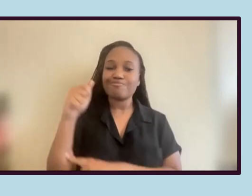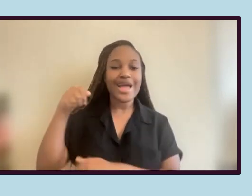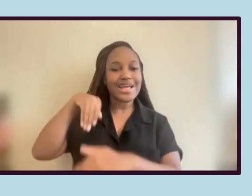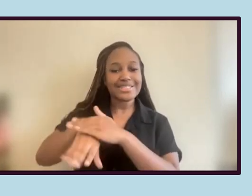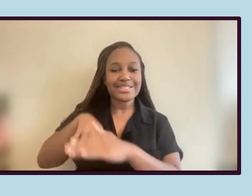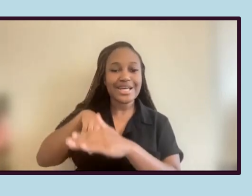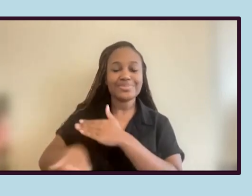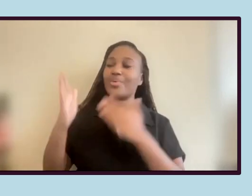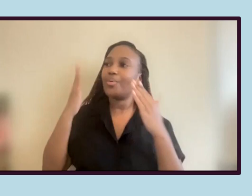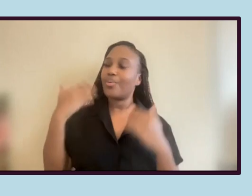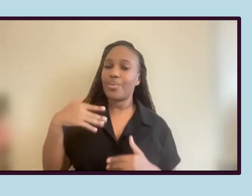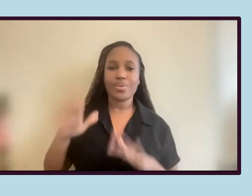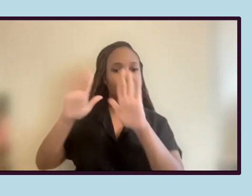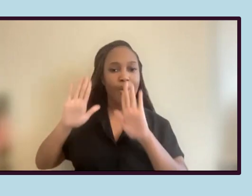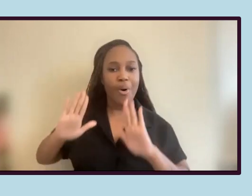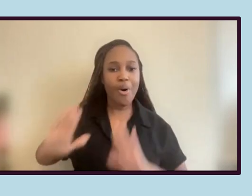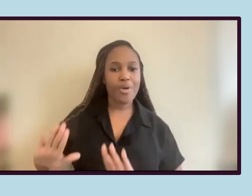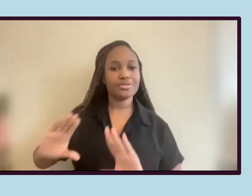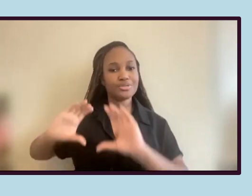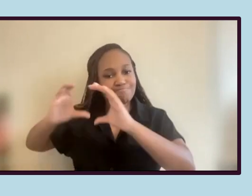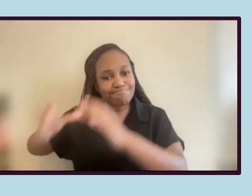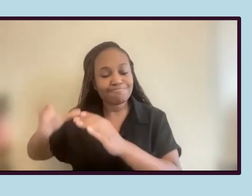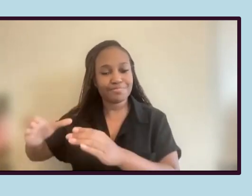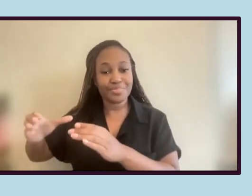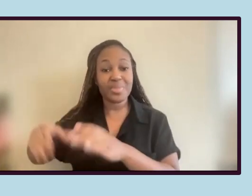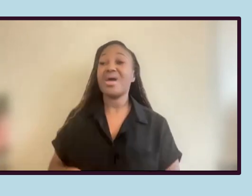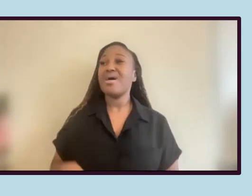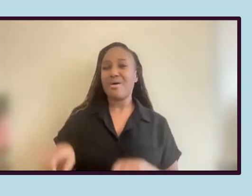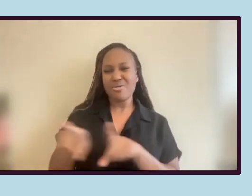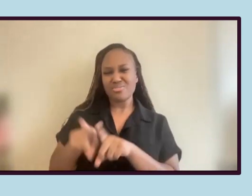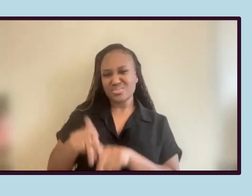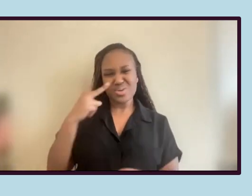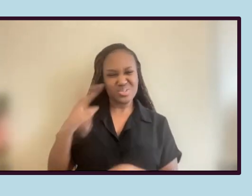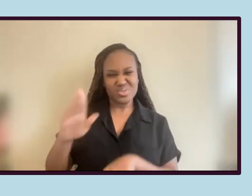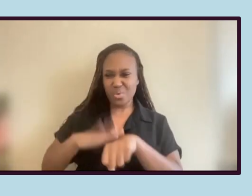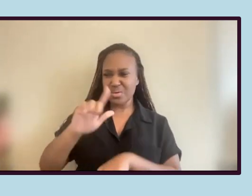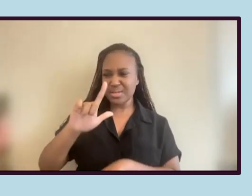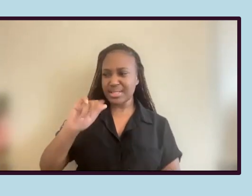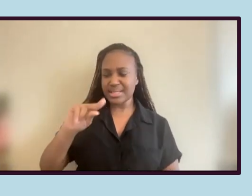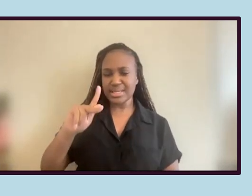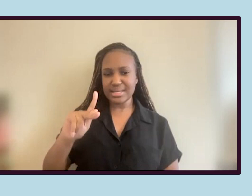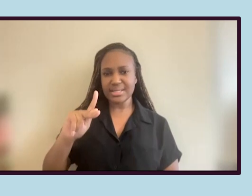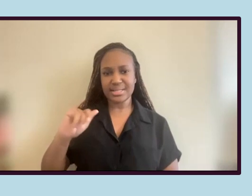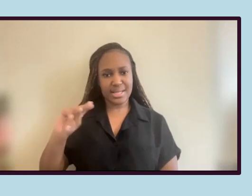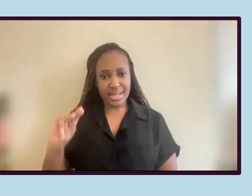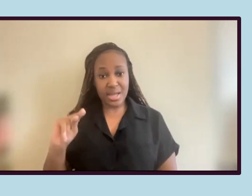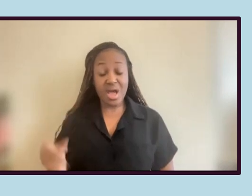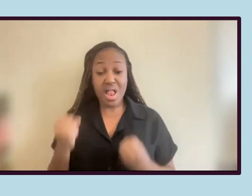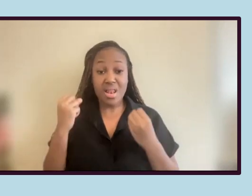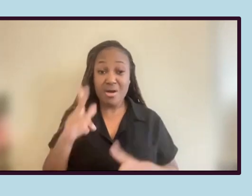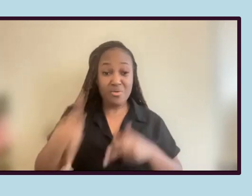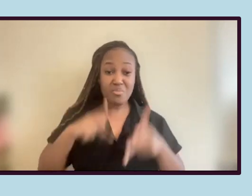are amazing partners. And already last month on LinkedIn, I saw that some of the individuals that attended and were in community